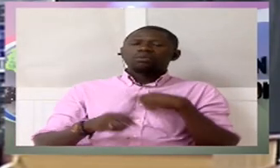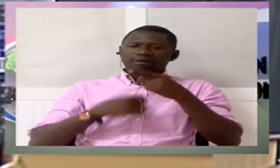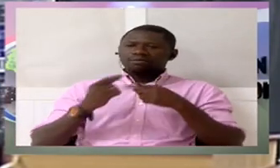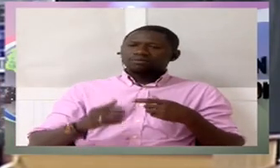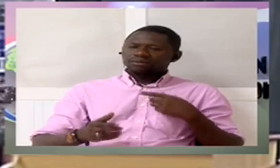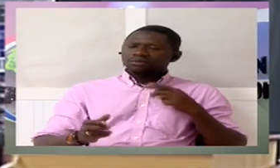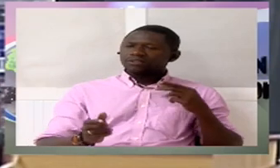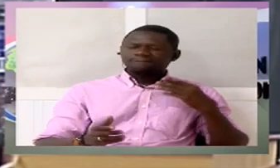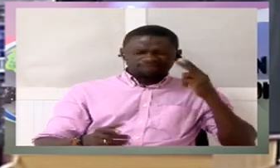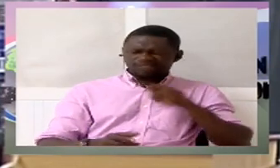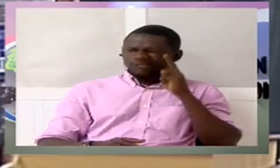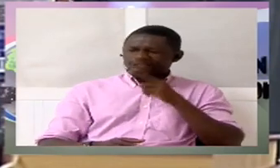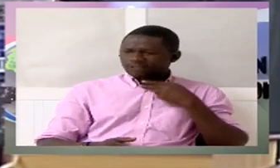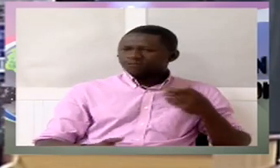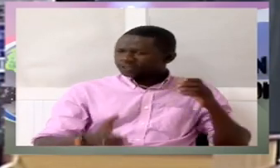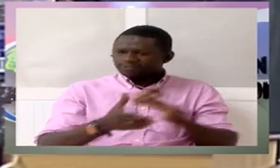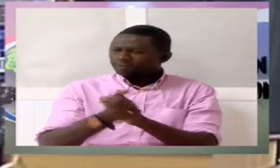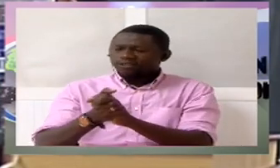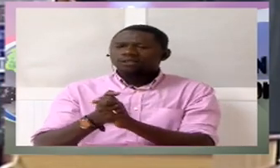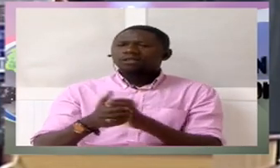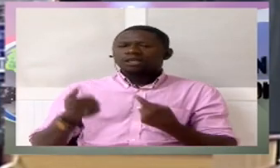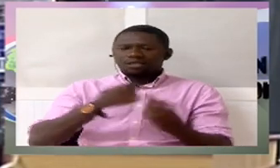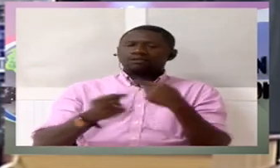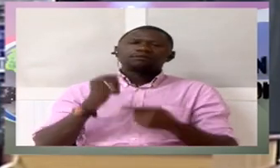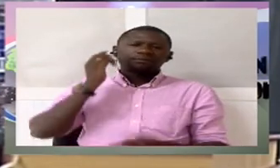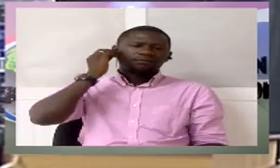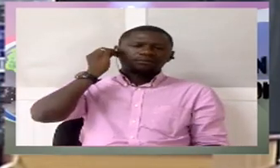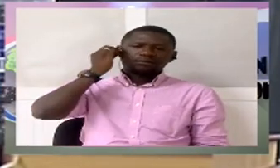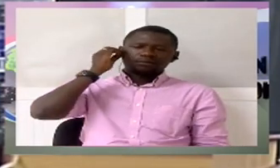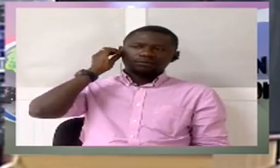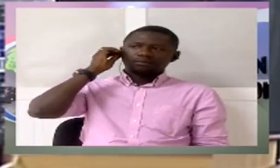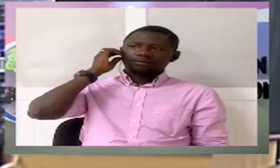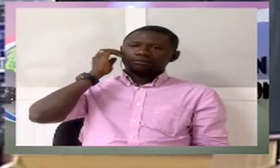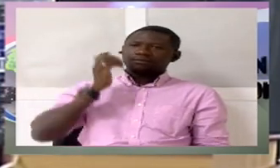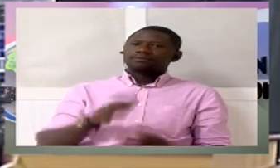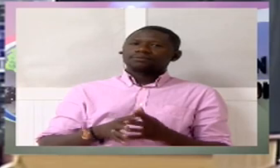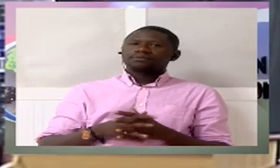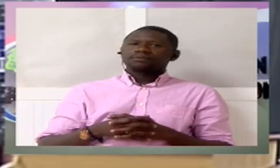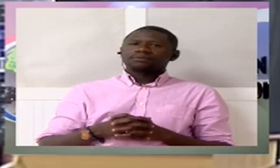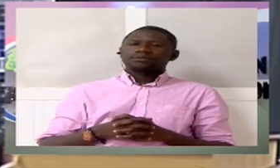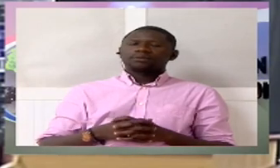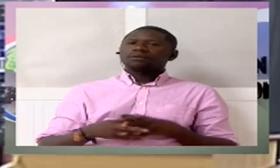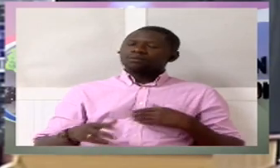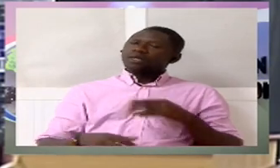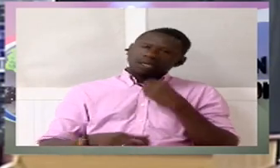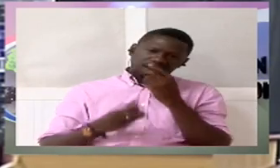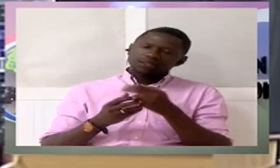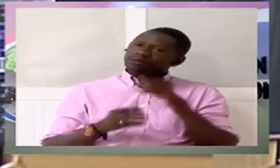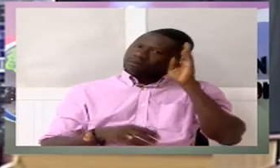But I ended up shaking his hand again because I insisted and I shook his hand. I